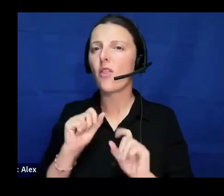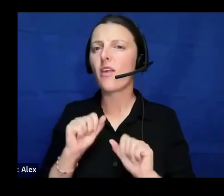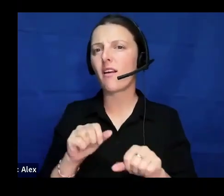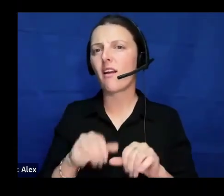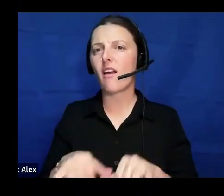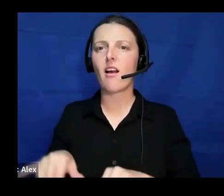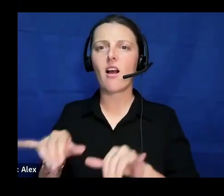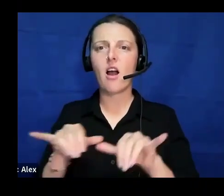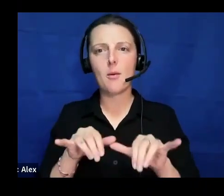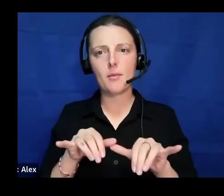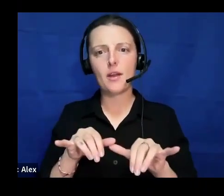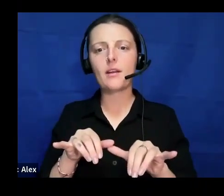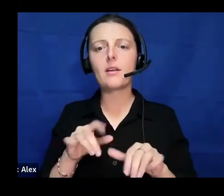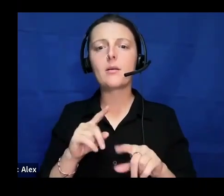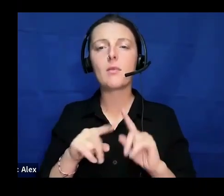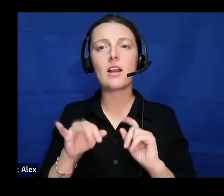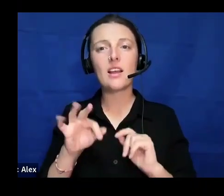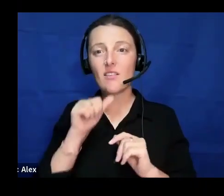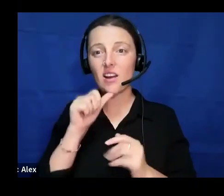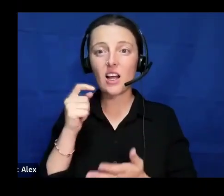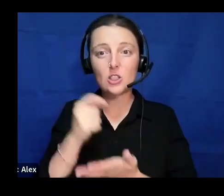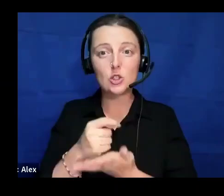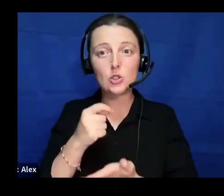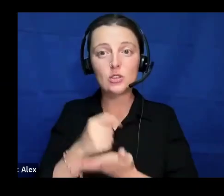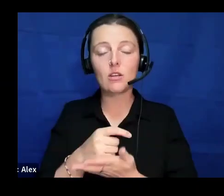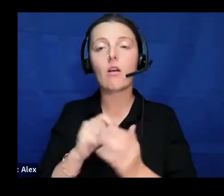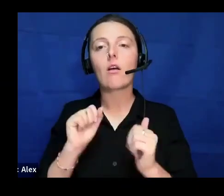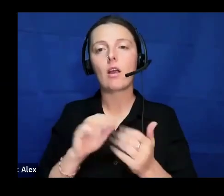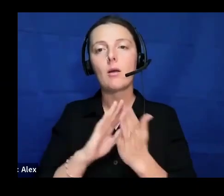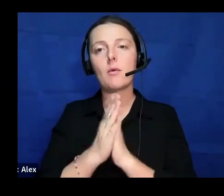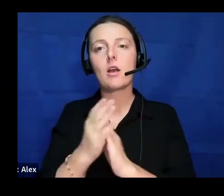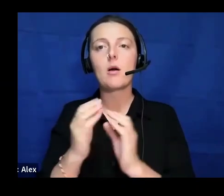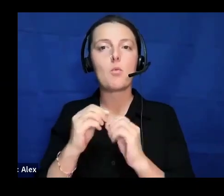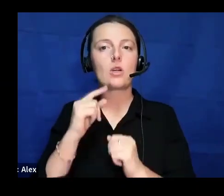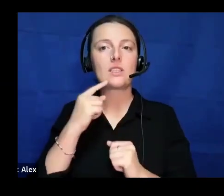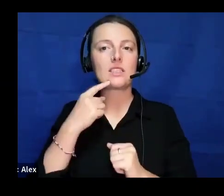can escalate to a more serious crisis situation.